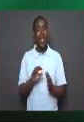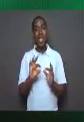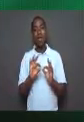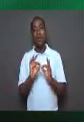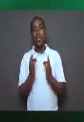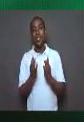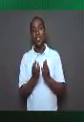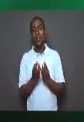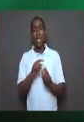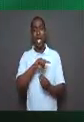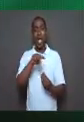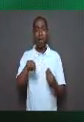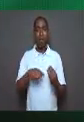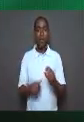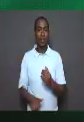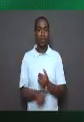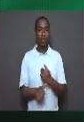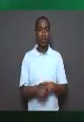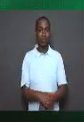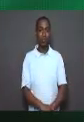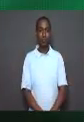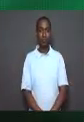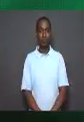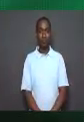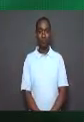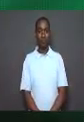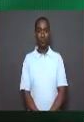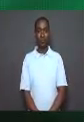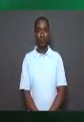families and communities.